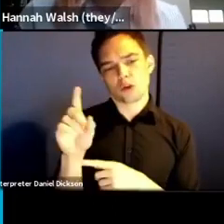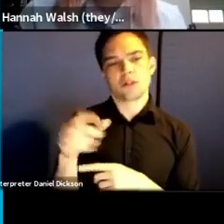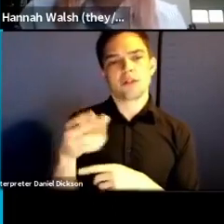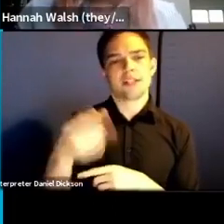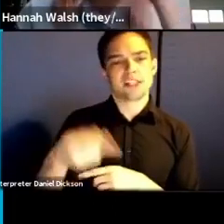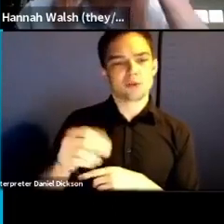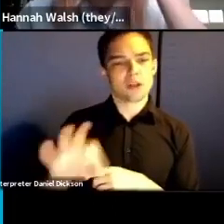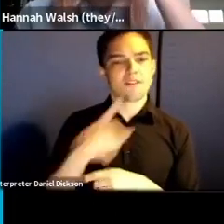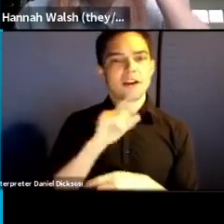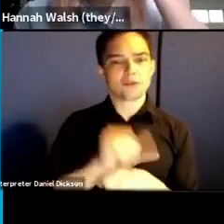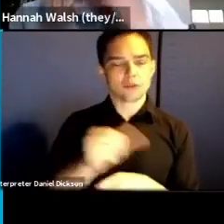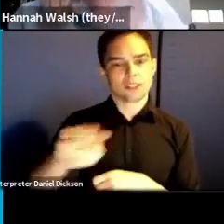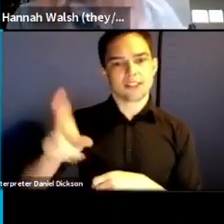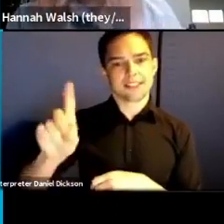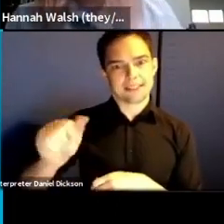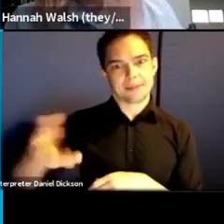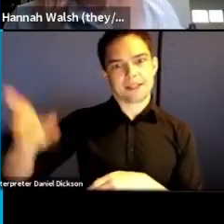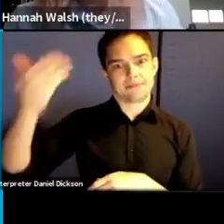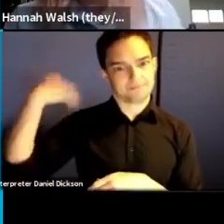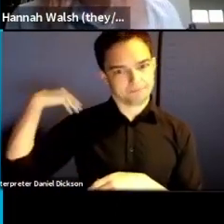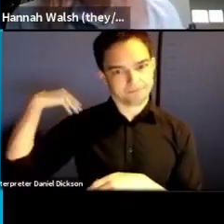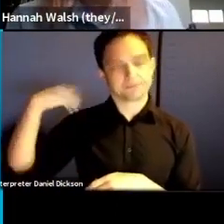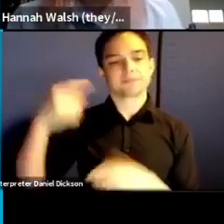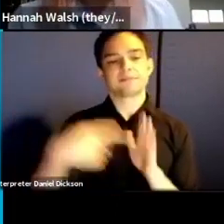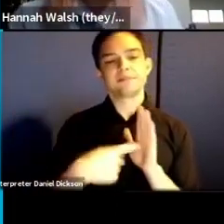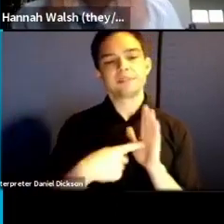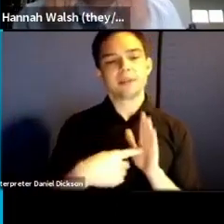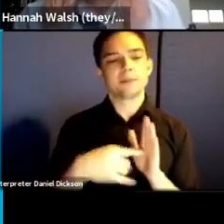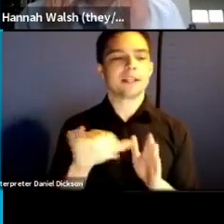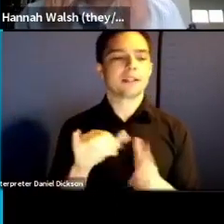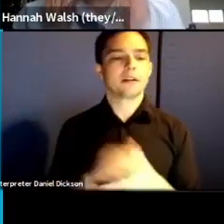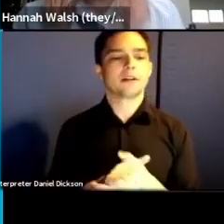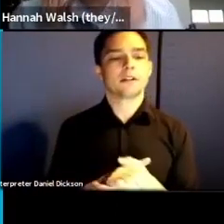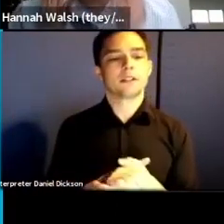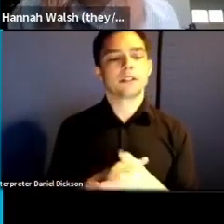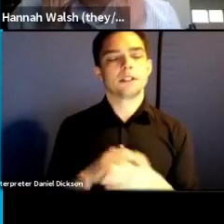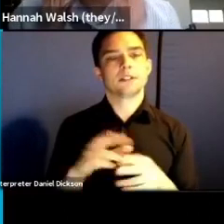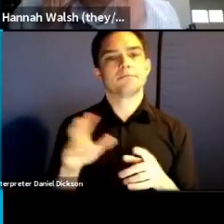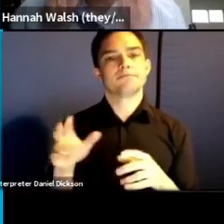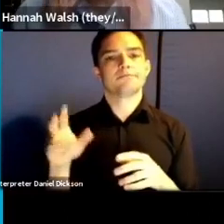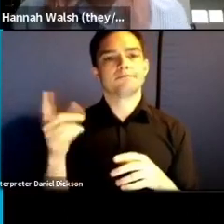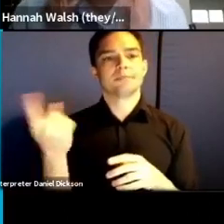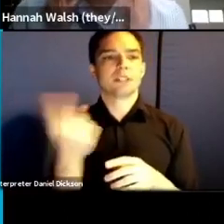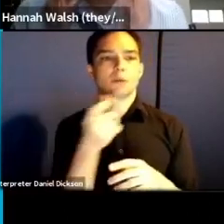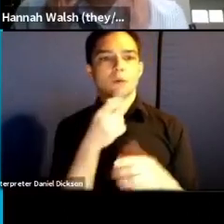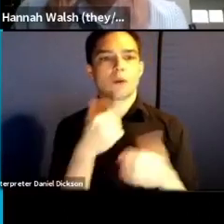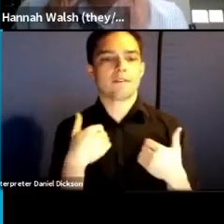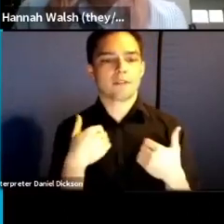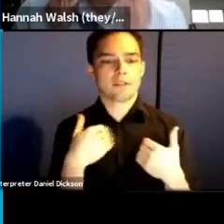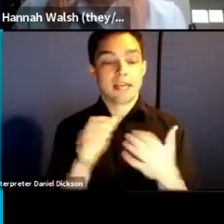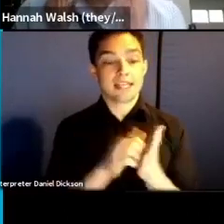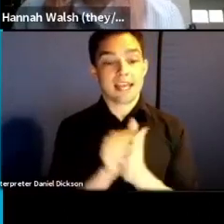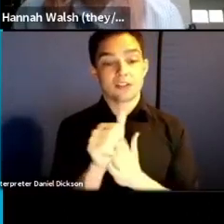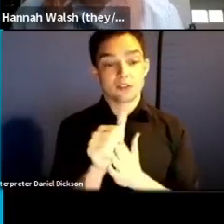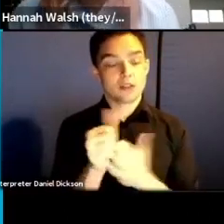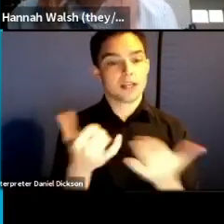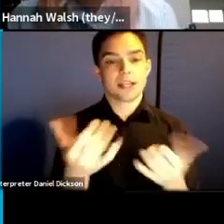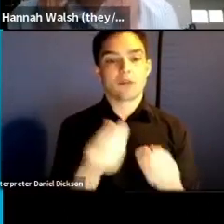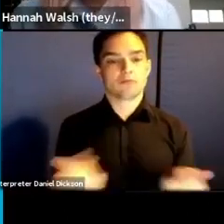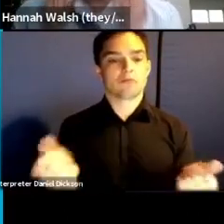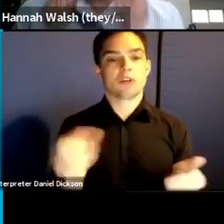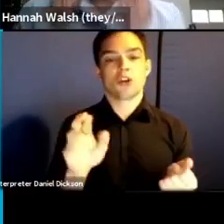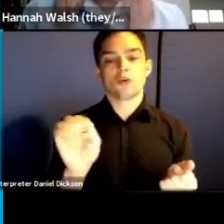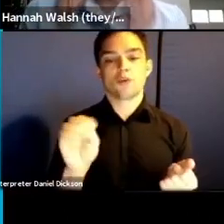of an actual disability. An example of this would be possibly someone who had cancer but has now been in